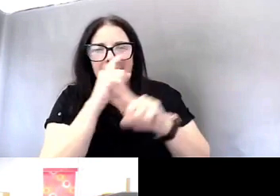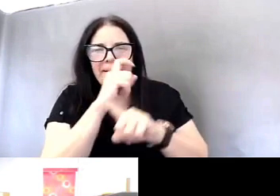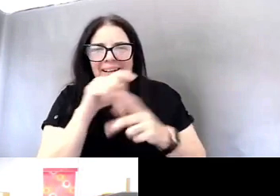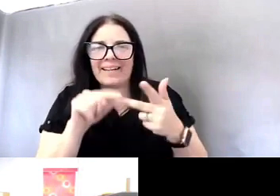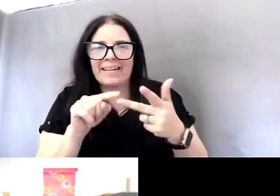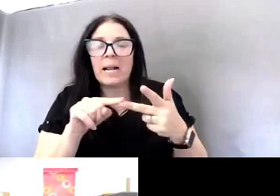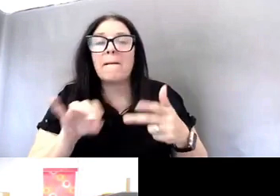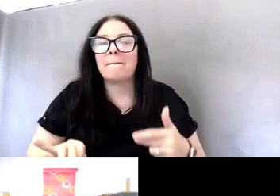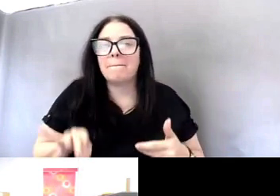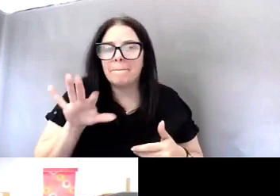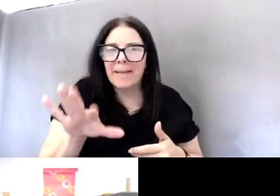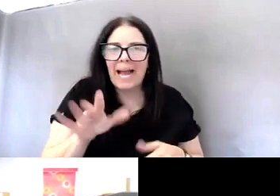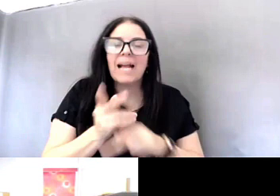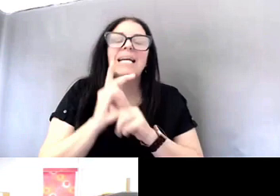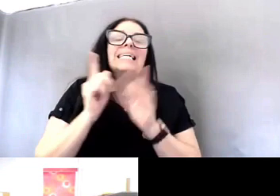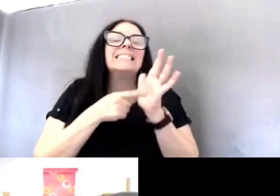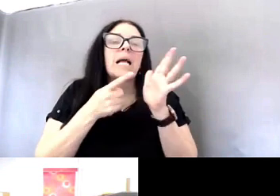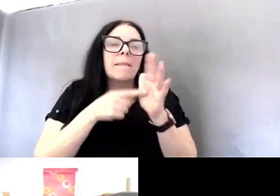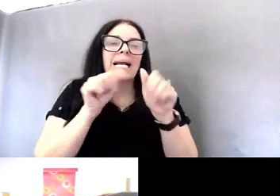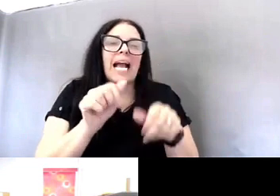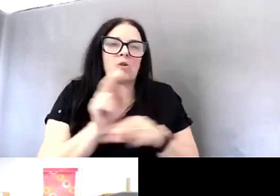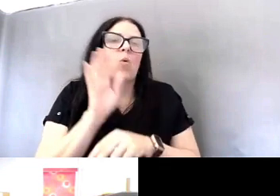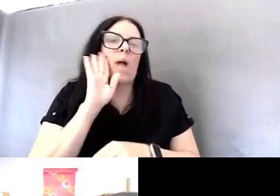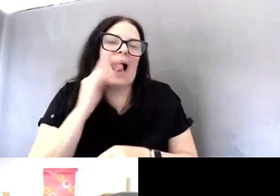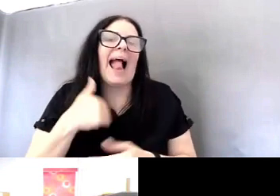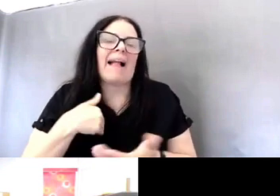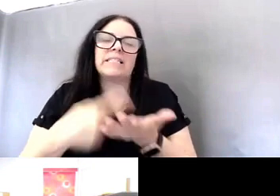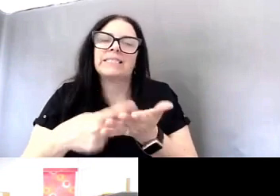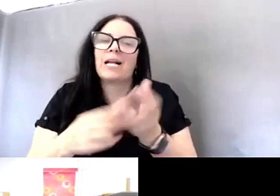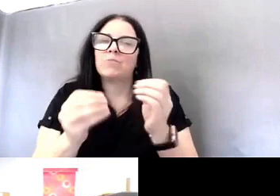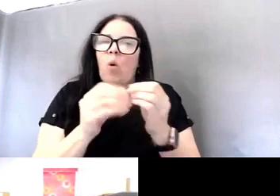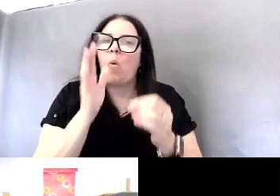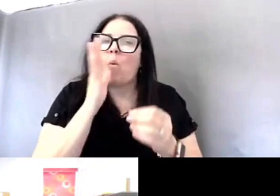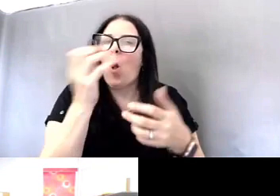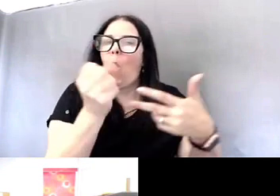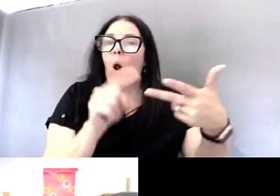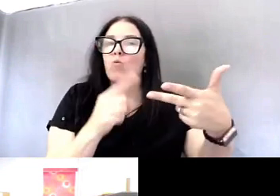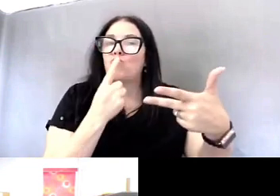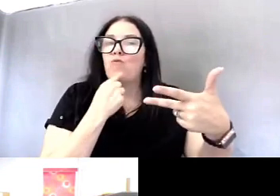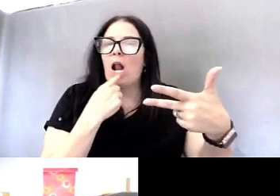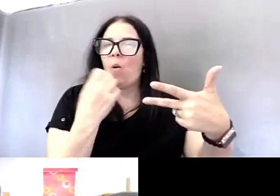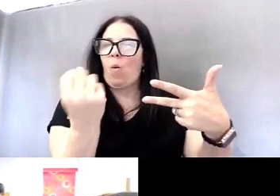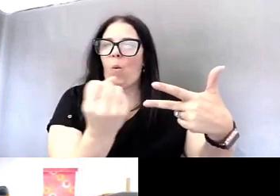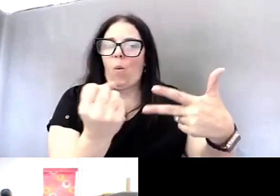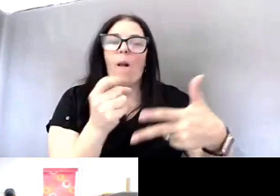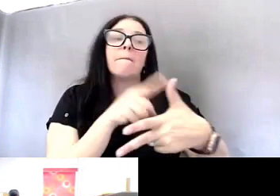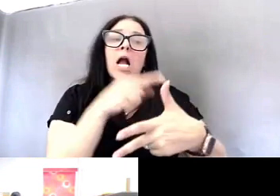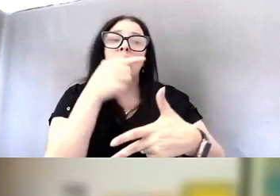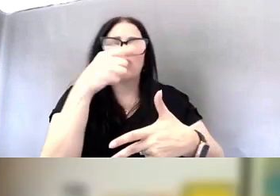But there could be exceptions, and I think we'll have a piece Yes. about that as well.